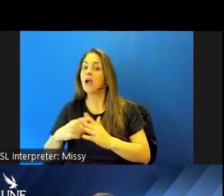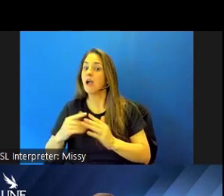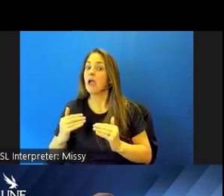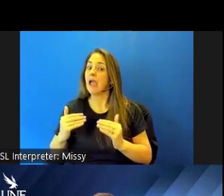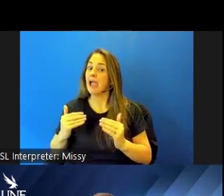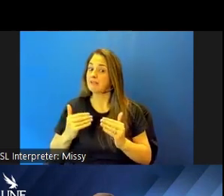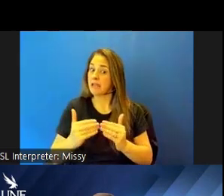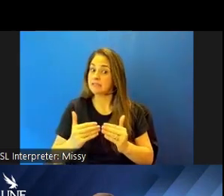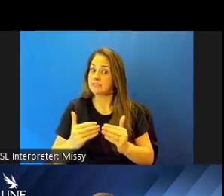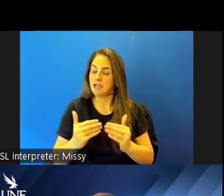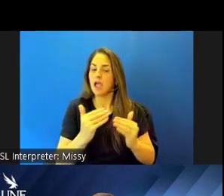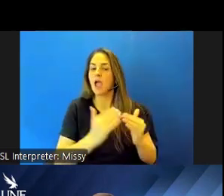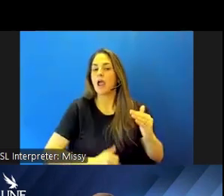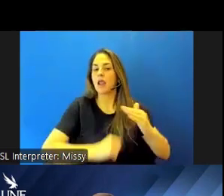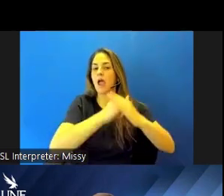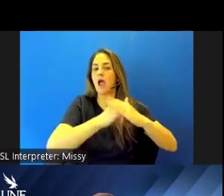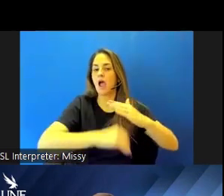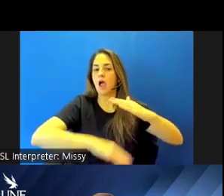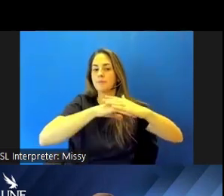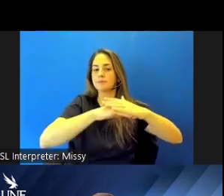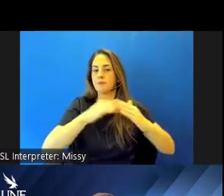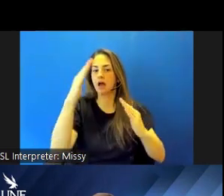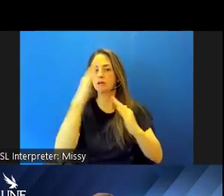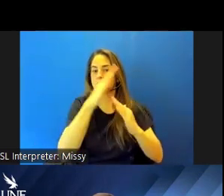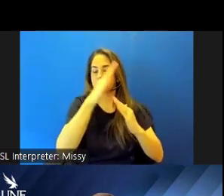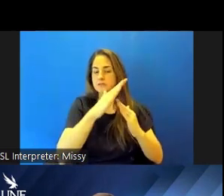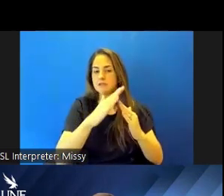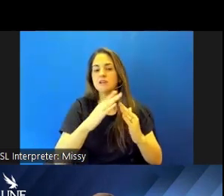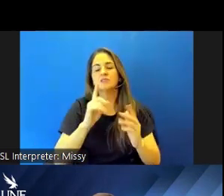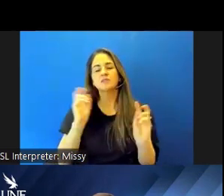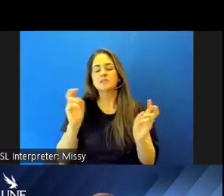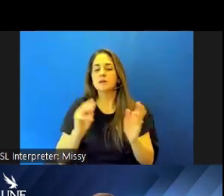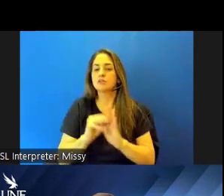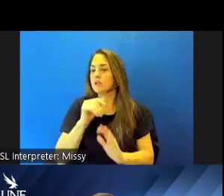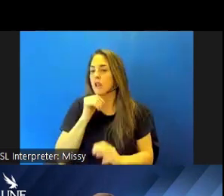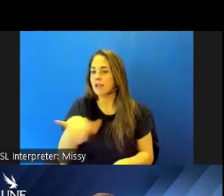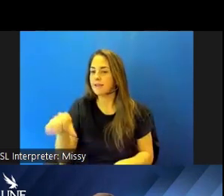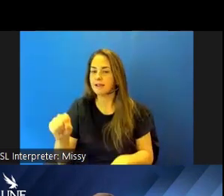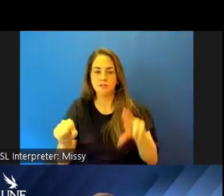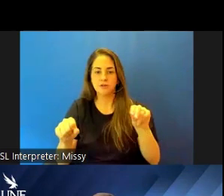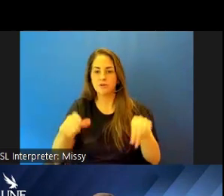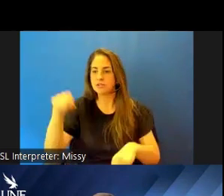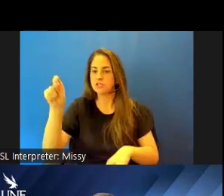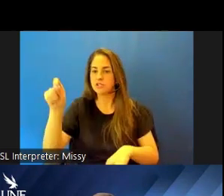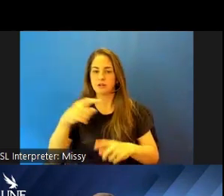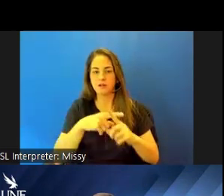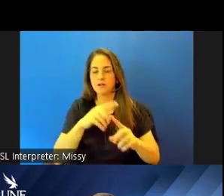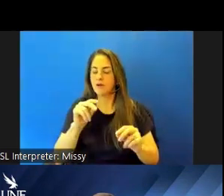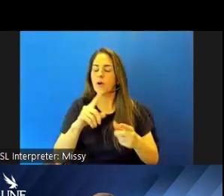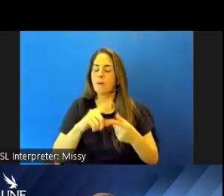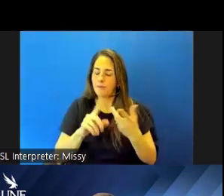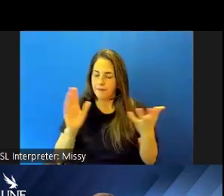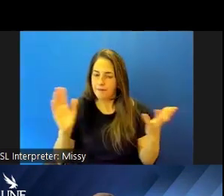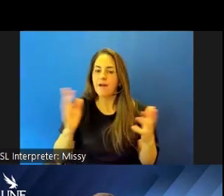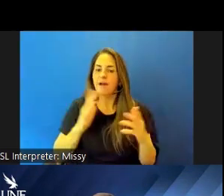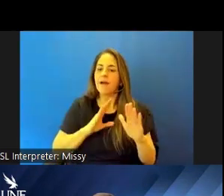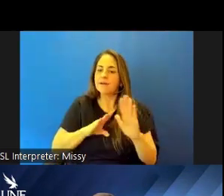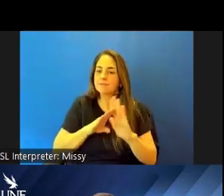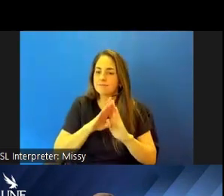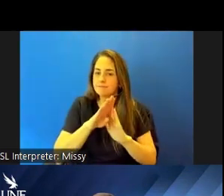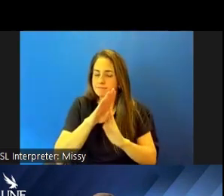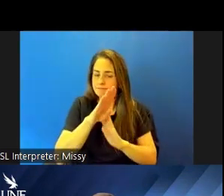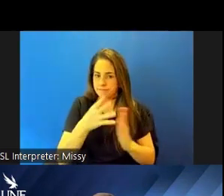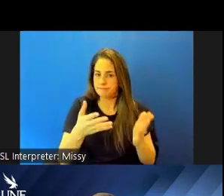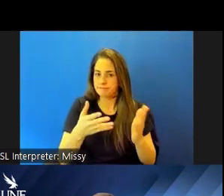no, it really is a journey of maturity. So knowing how their expertise is, how far they are in it, just